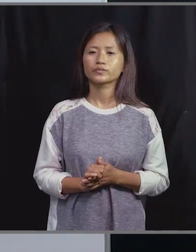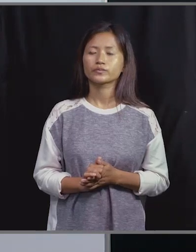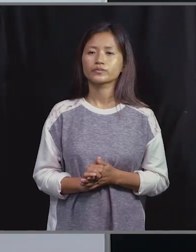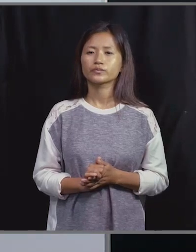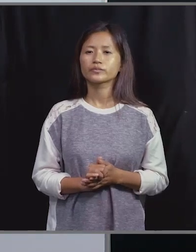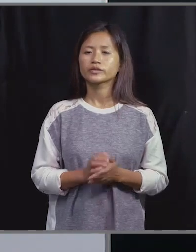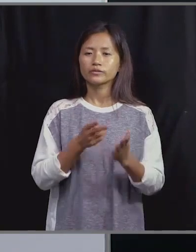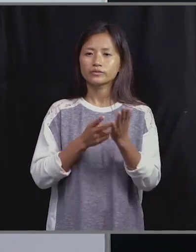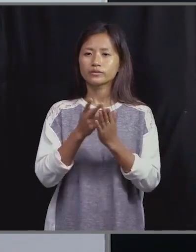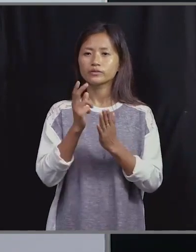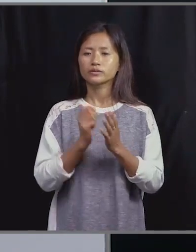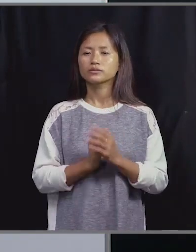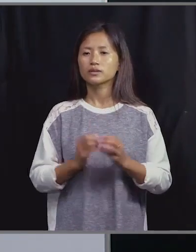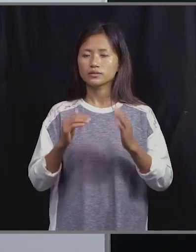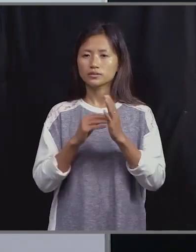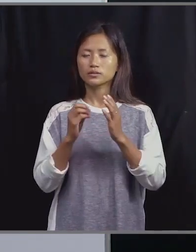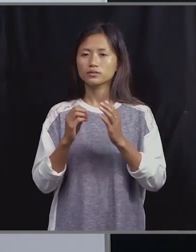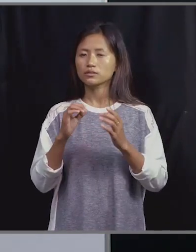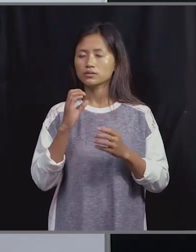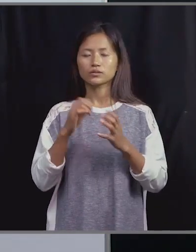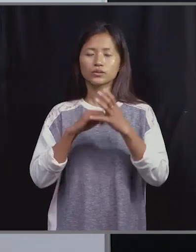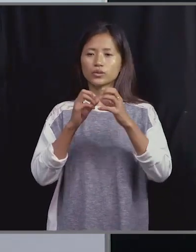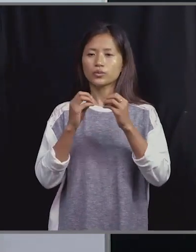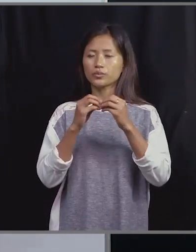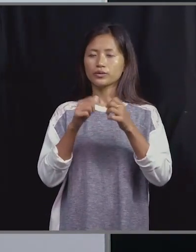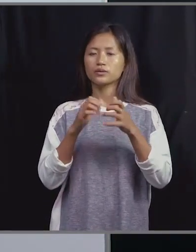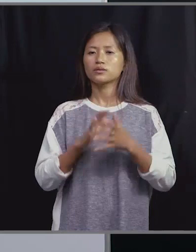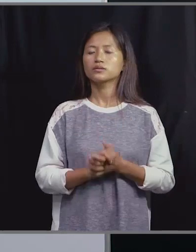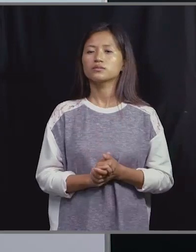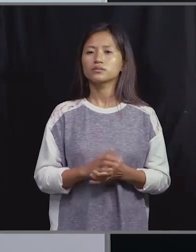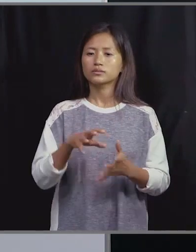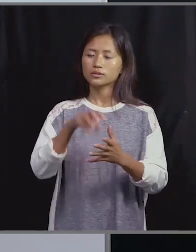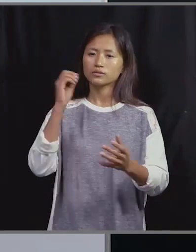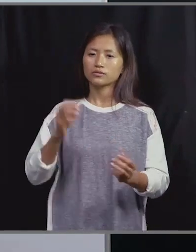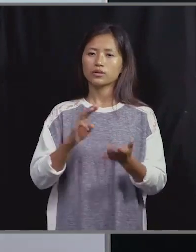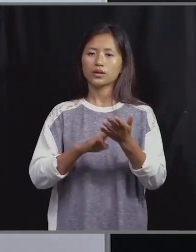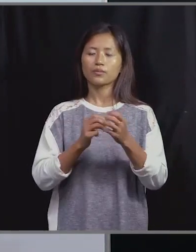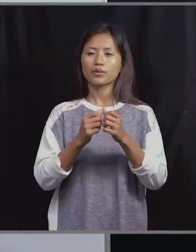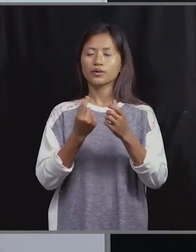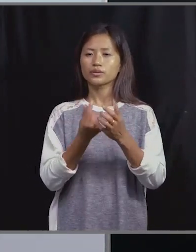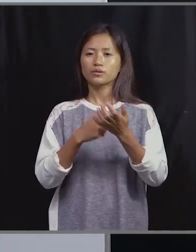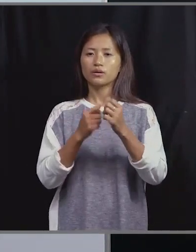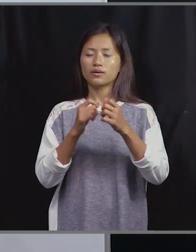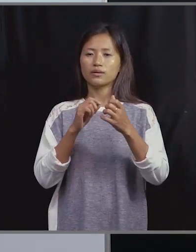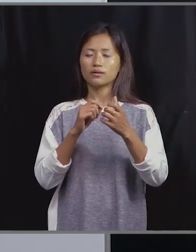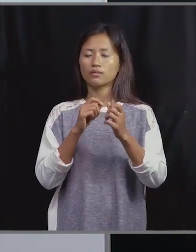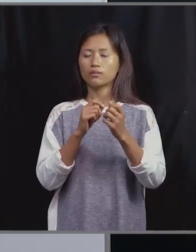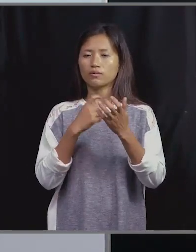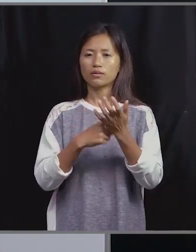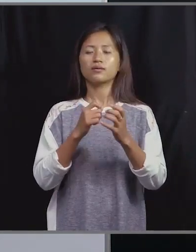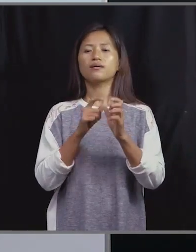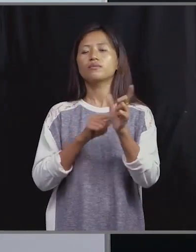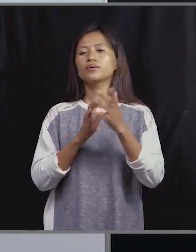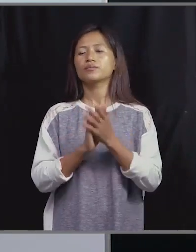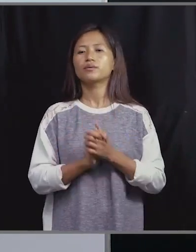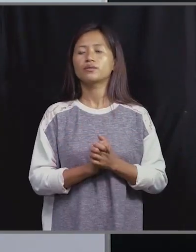in a village residing in Suba, his house was taken over by a Marwari. Why?